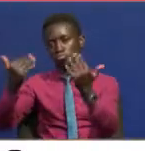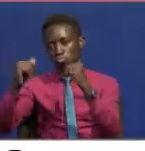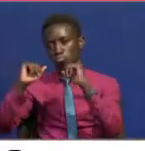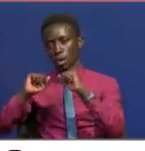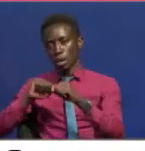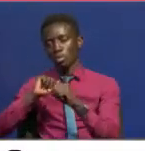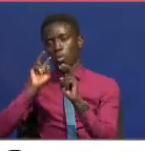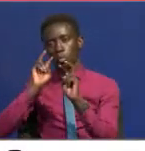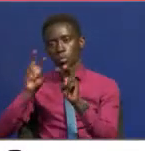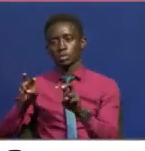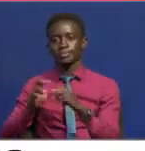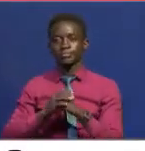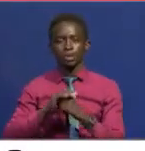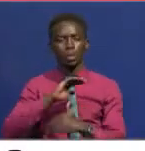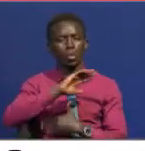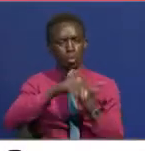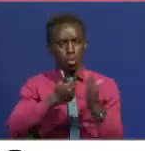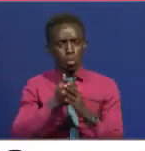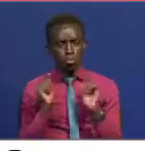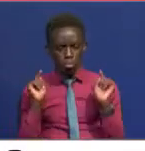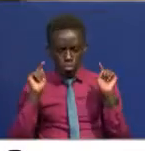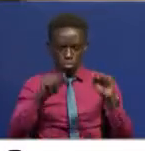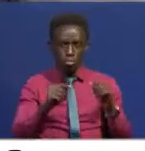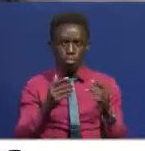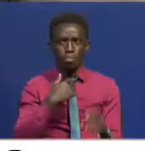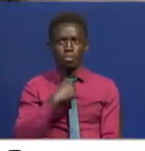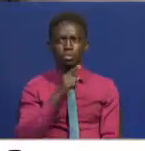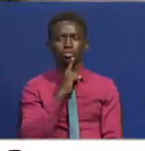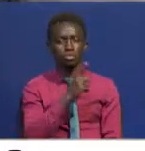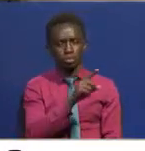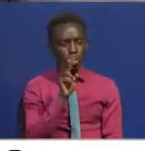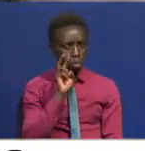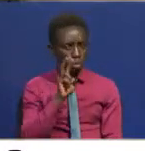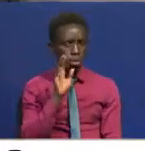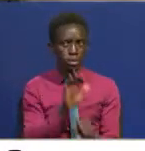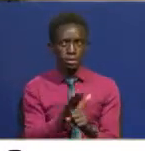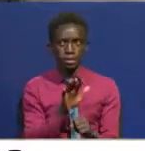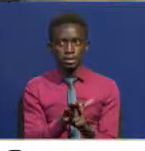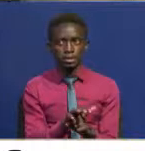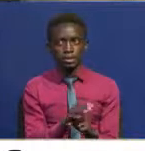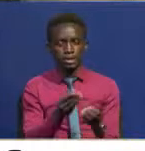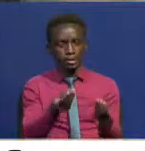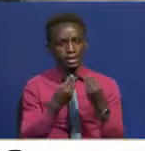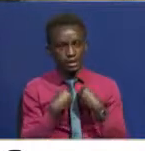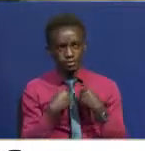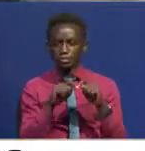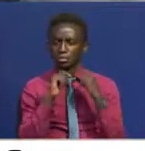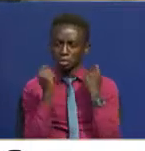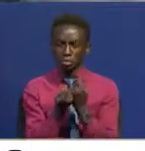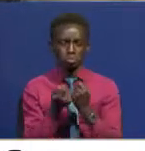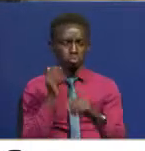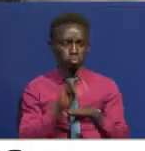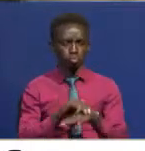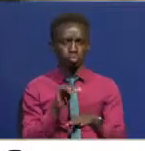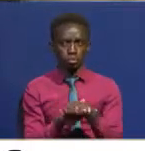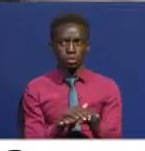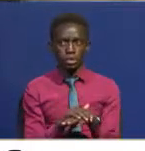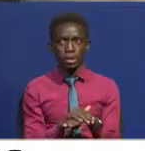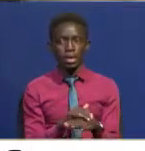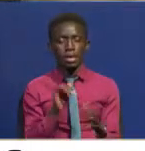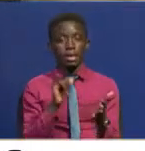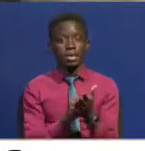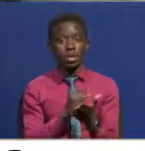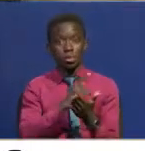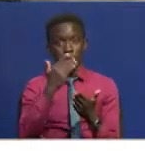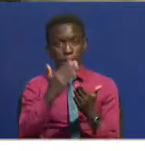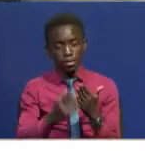them will be there, and so I'm sure you're going to be observing a lot. Give us a good team, and that mid-weekend of August,